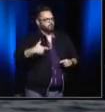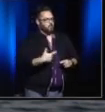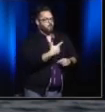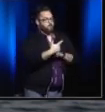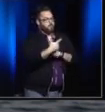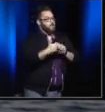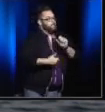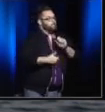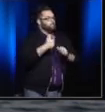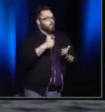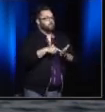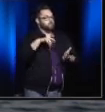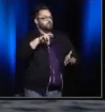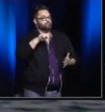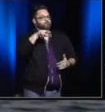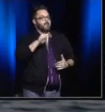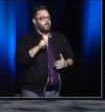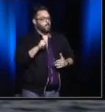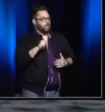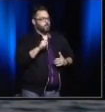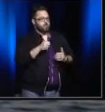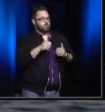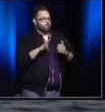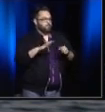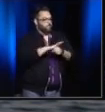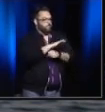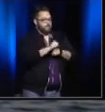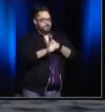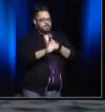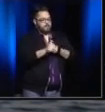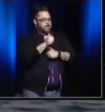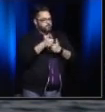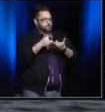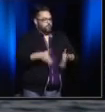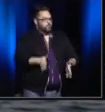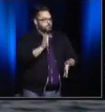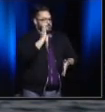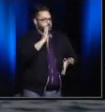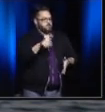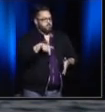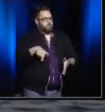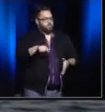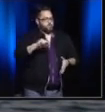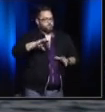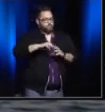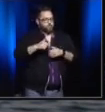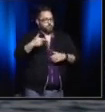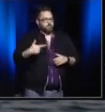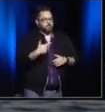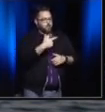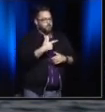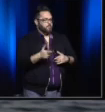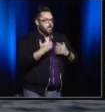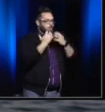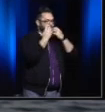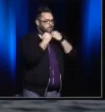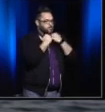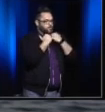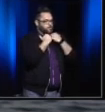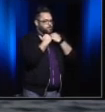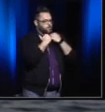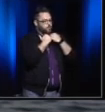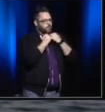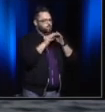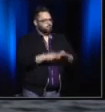most endangered, I would argue, fully marine dolphin. These dolphins are a taonga, they're a treasure, to the tribes